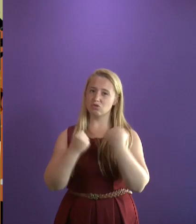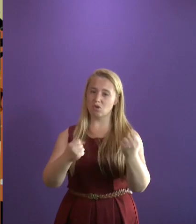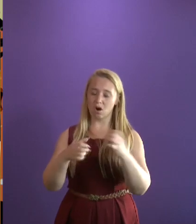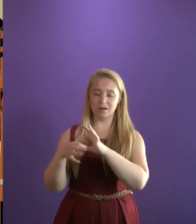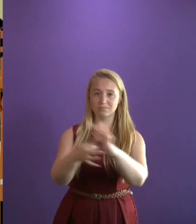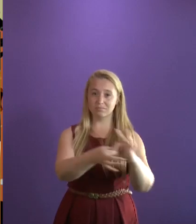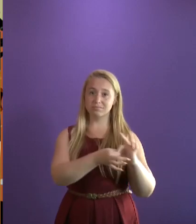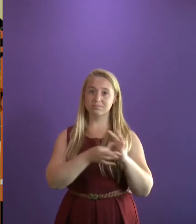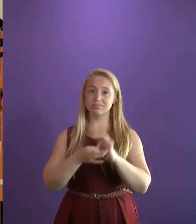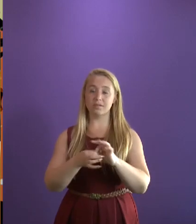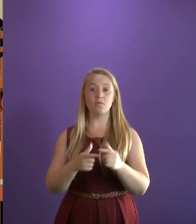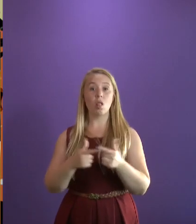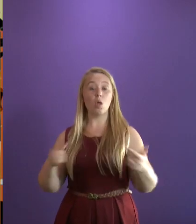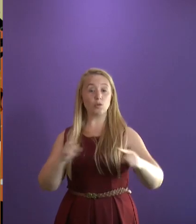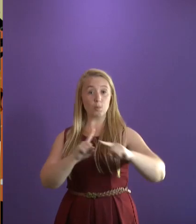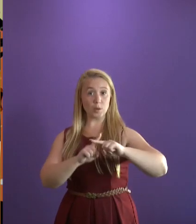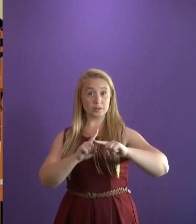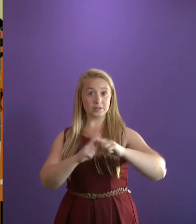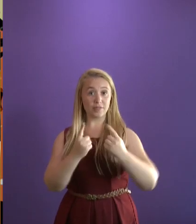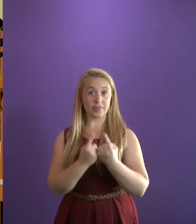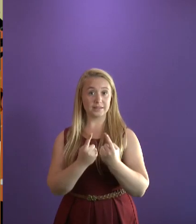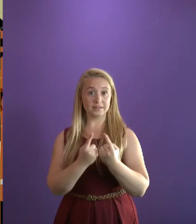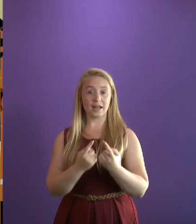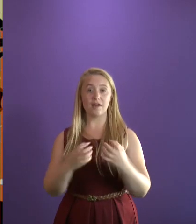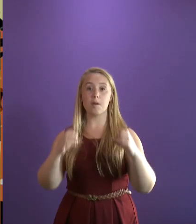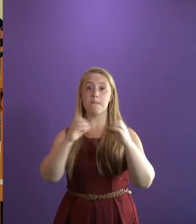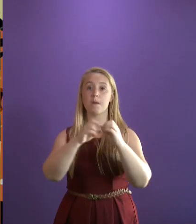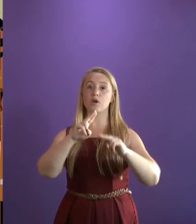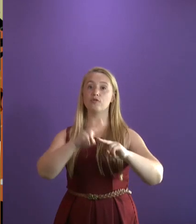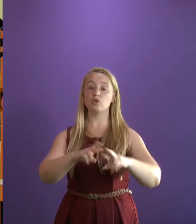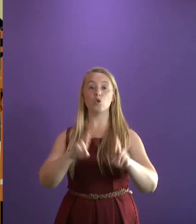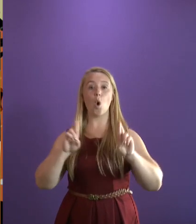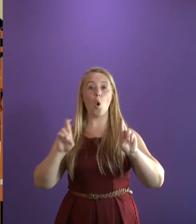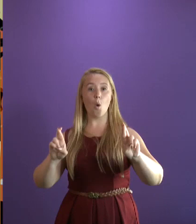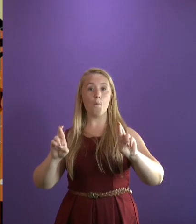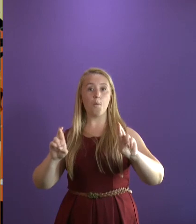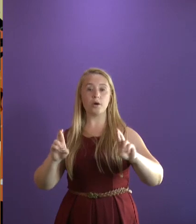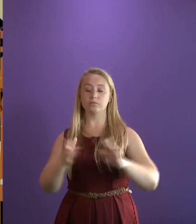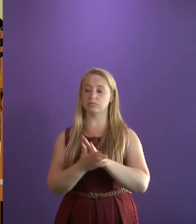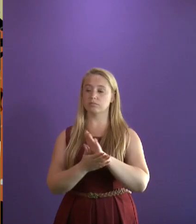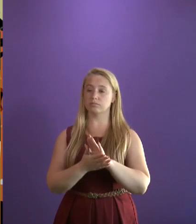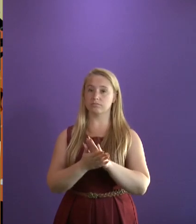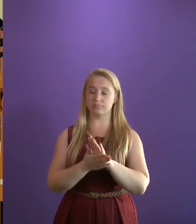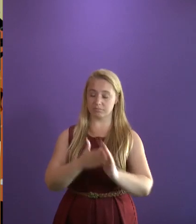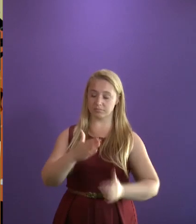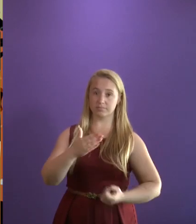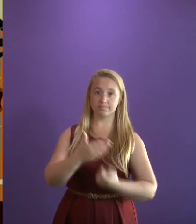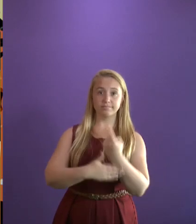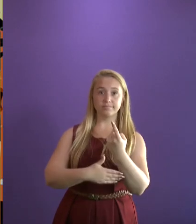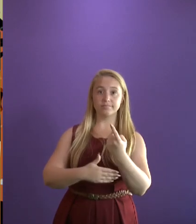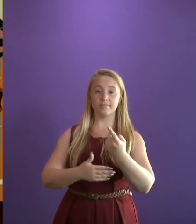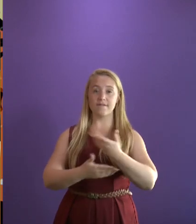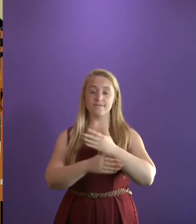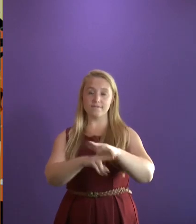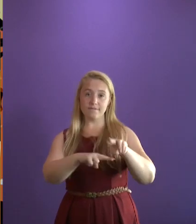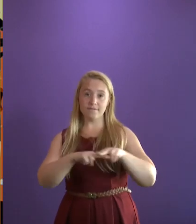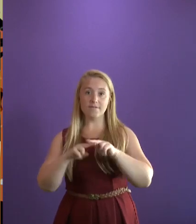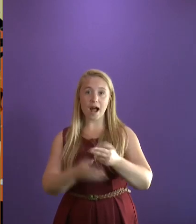of positives. We have the Burnfoot Hub, which runs family days. They run